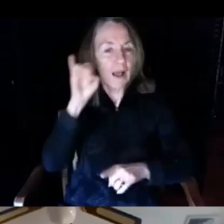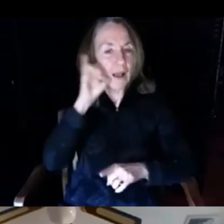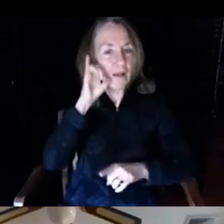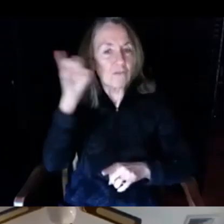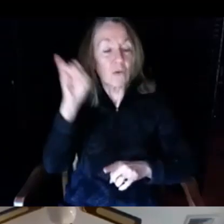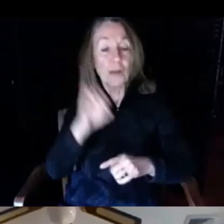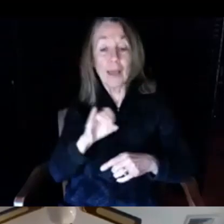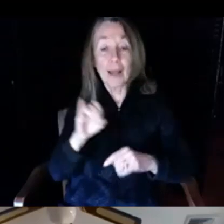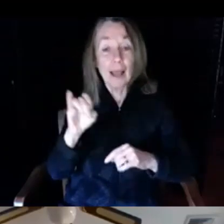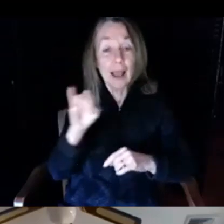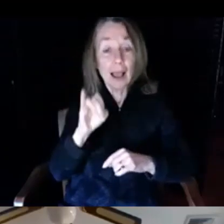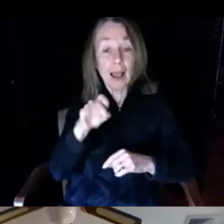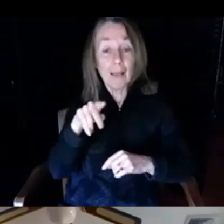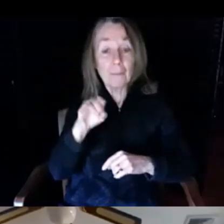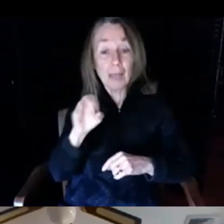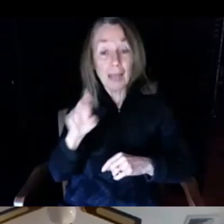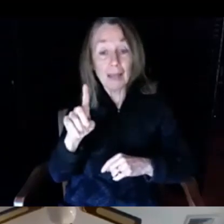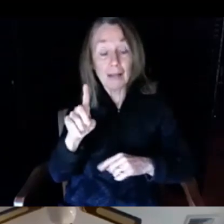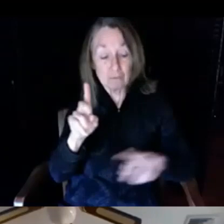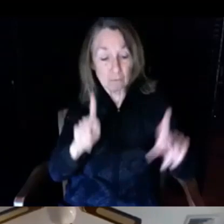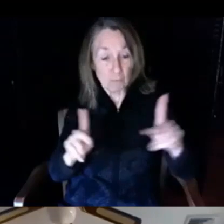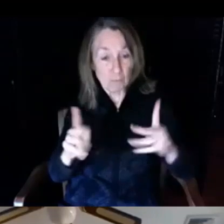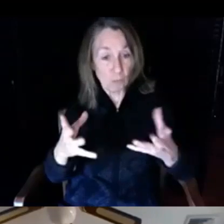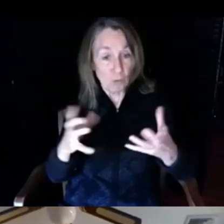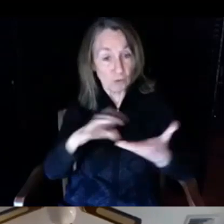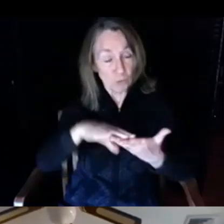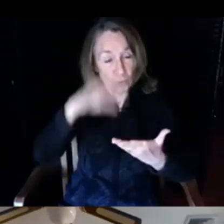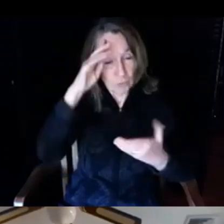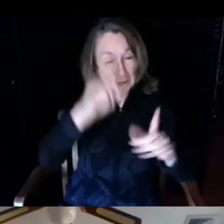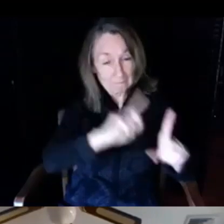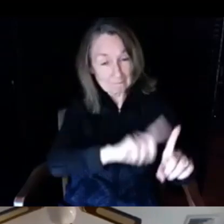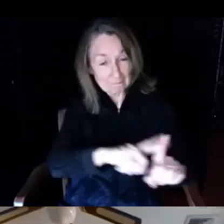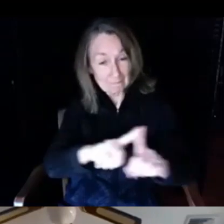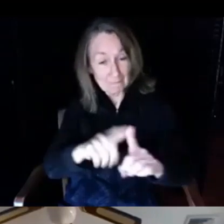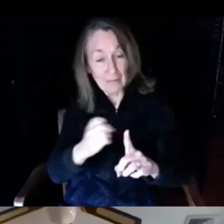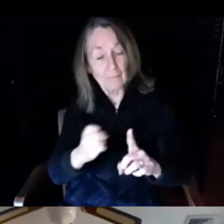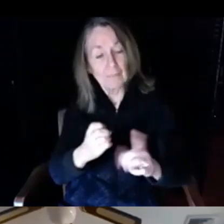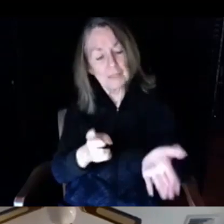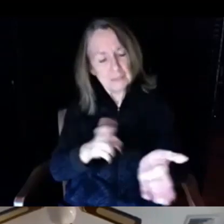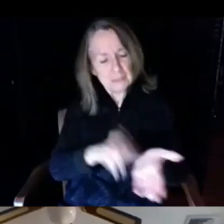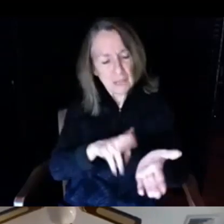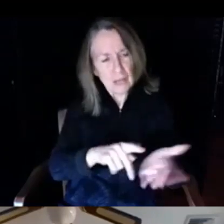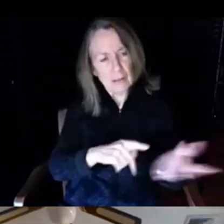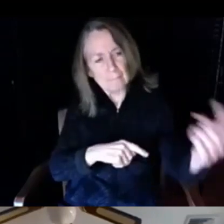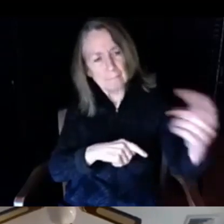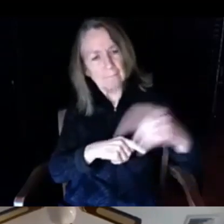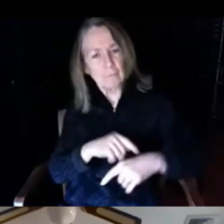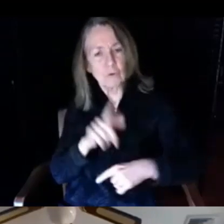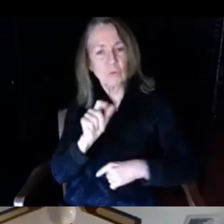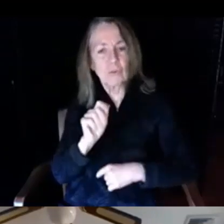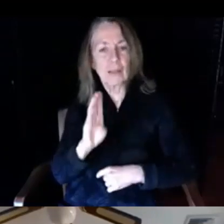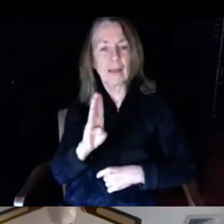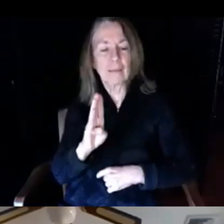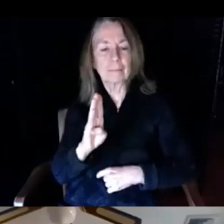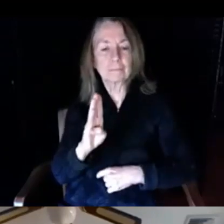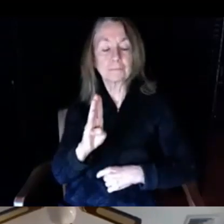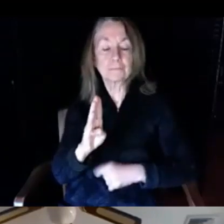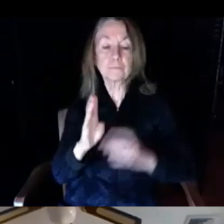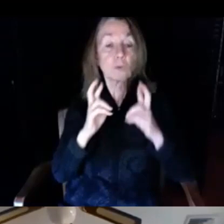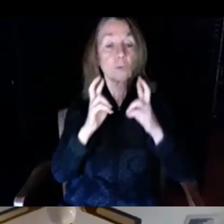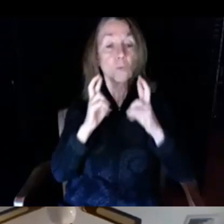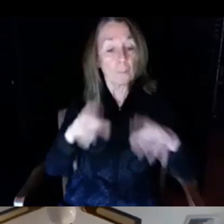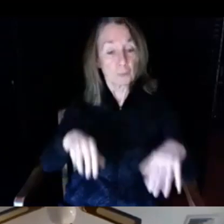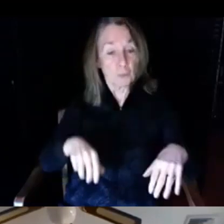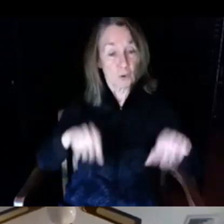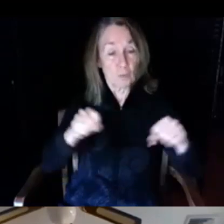So if people wanted to come and learn about different things, they could come and sign up for our lab. We're hoping to be hosting